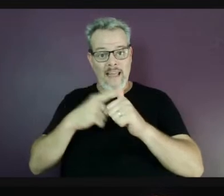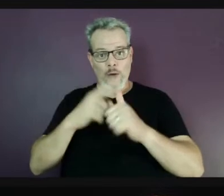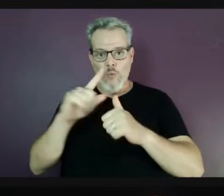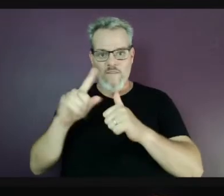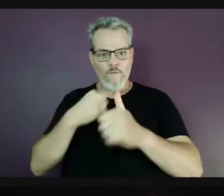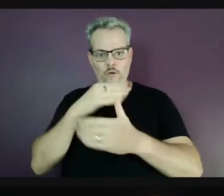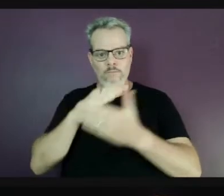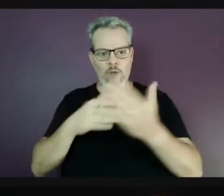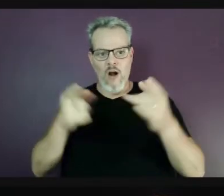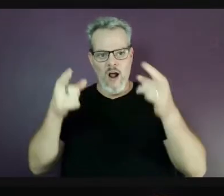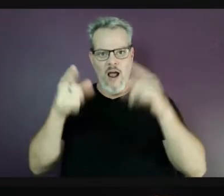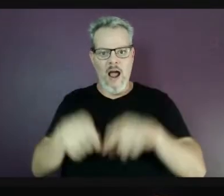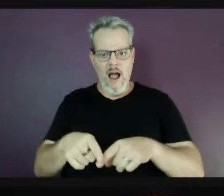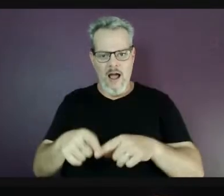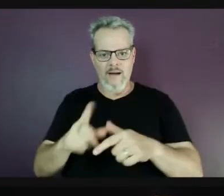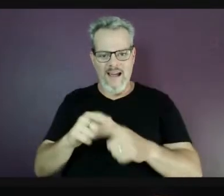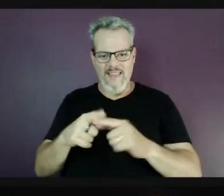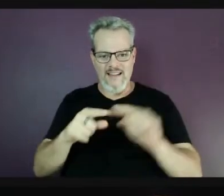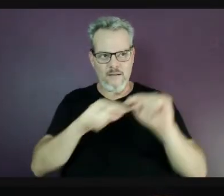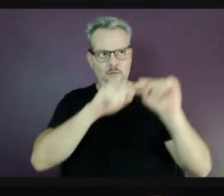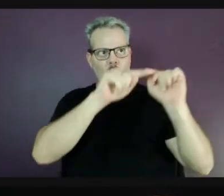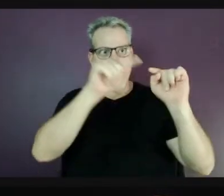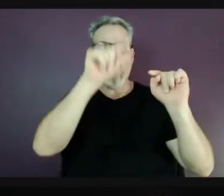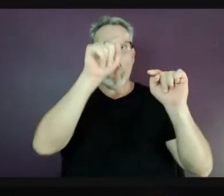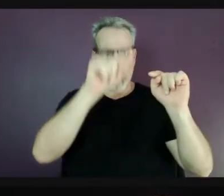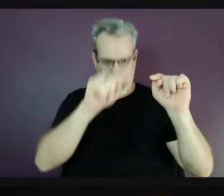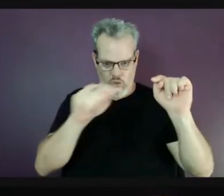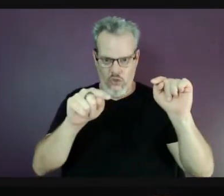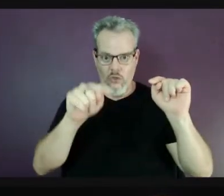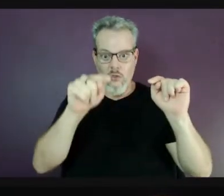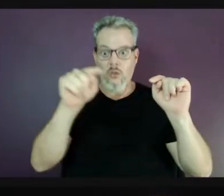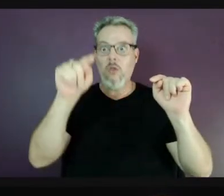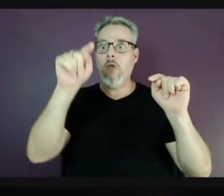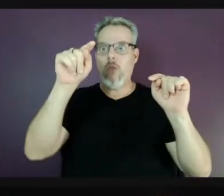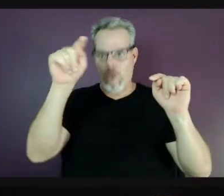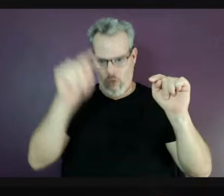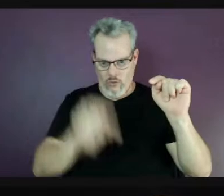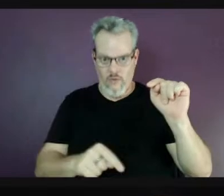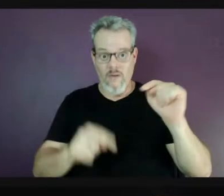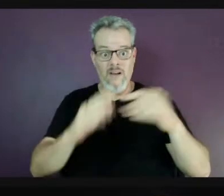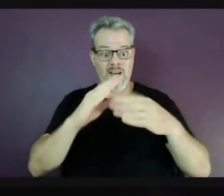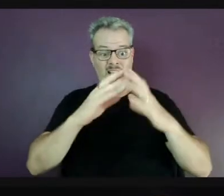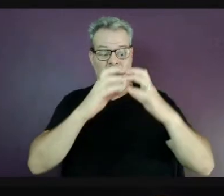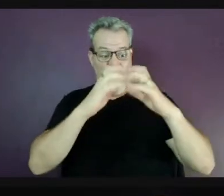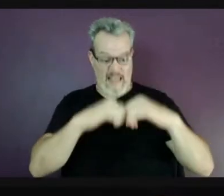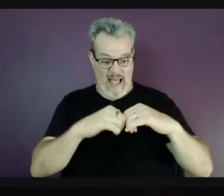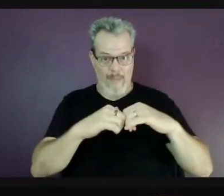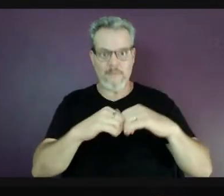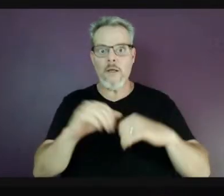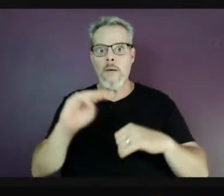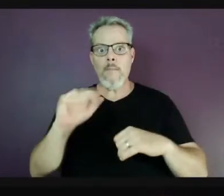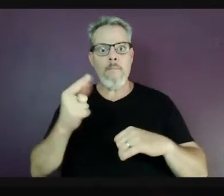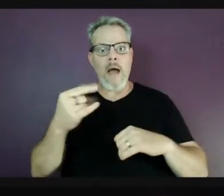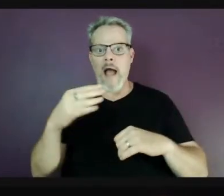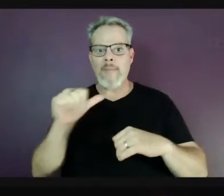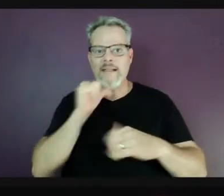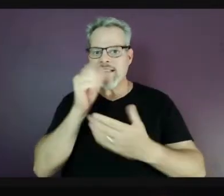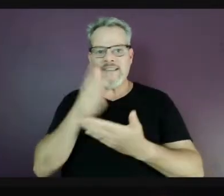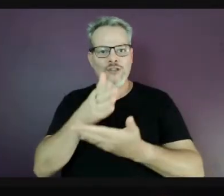here and then coming in here and continuing. The collapse occurs, but the magma doesn't stop coming in. It's just